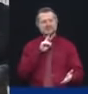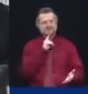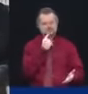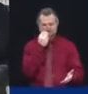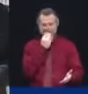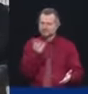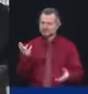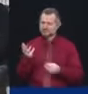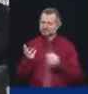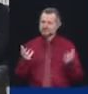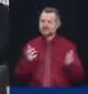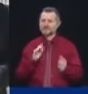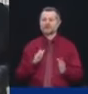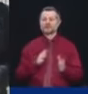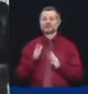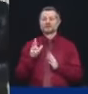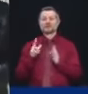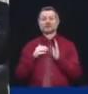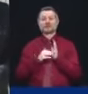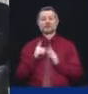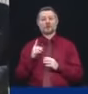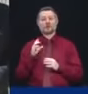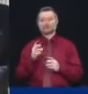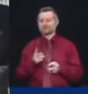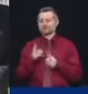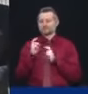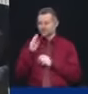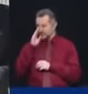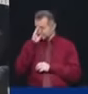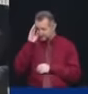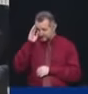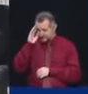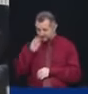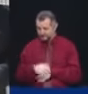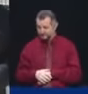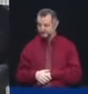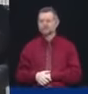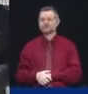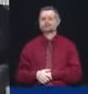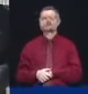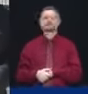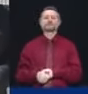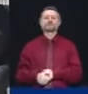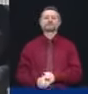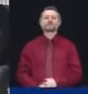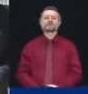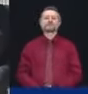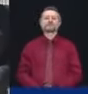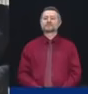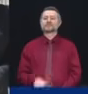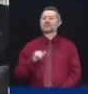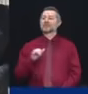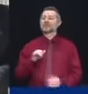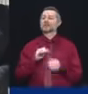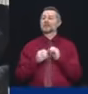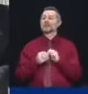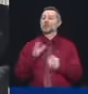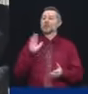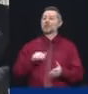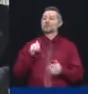had 3,100 New Yorkers hospitalized for COVID yesterday. That is the lowest number